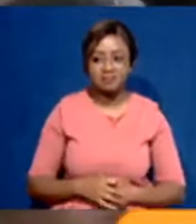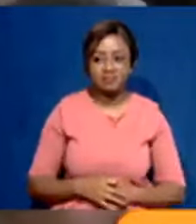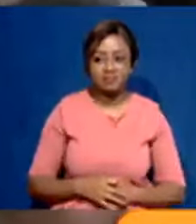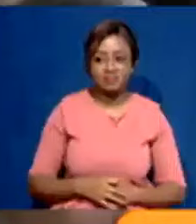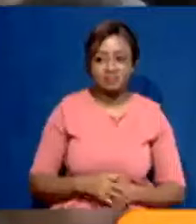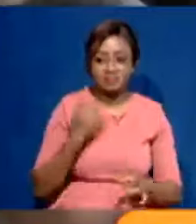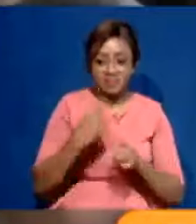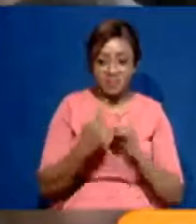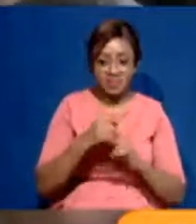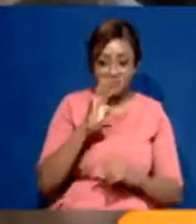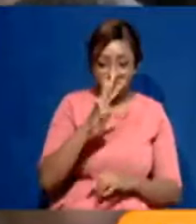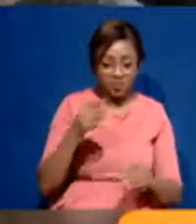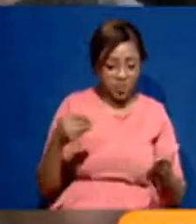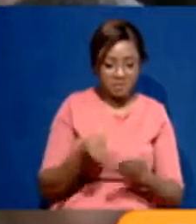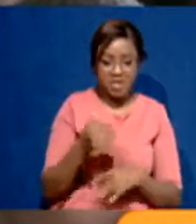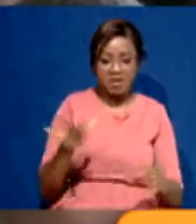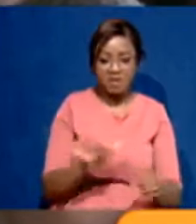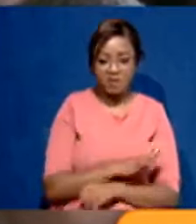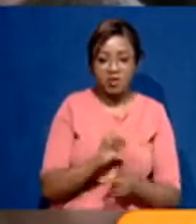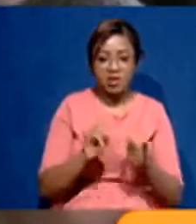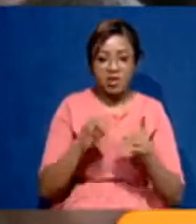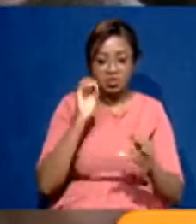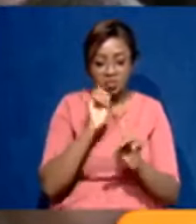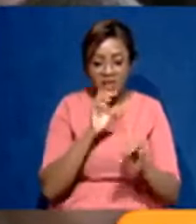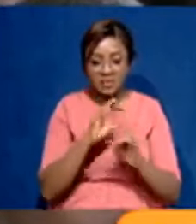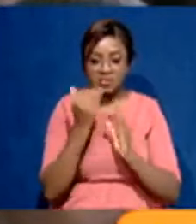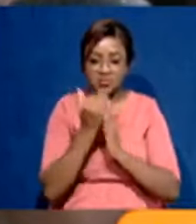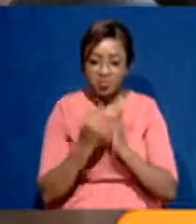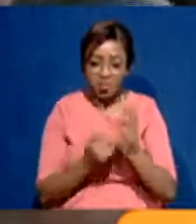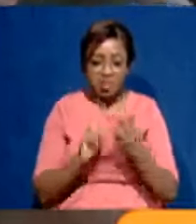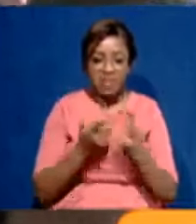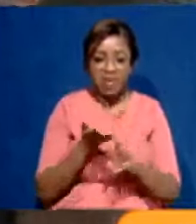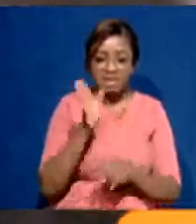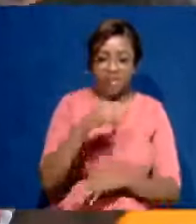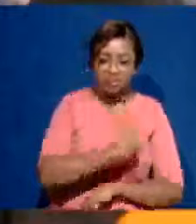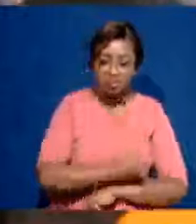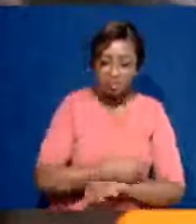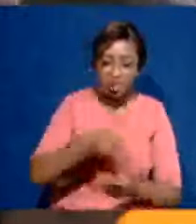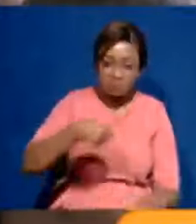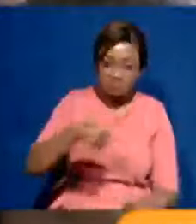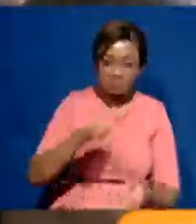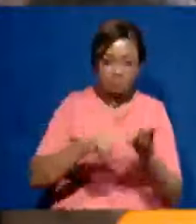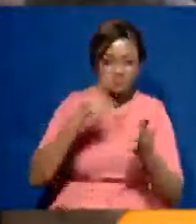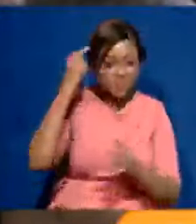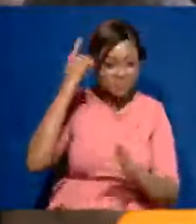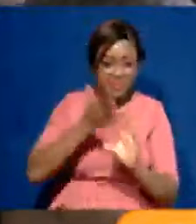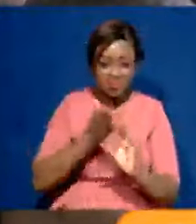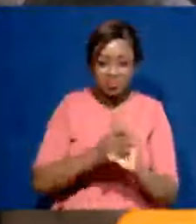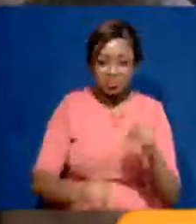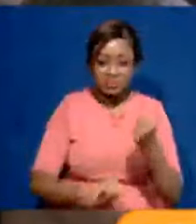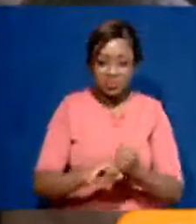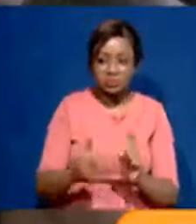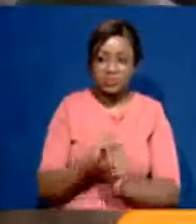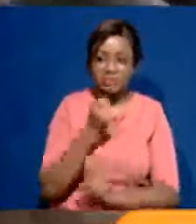for 4 years to include a comprehensive mentorship program, a back-to-school hamper, psychosocial support, and medical